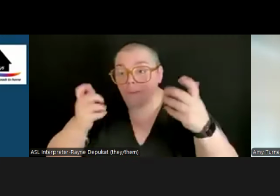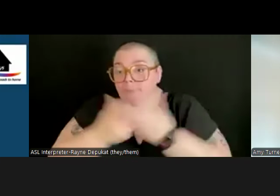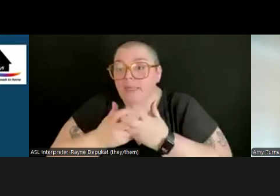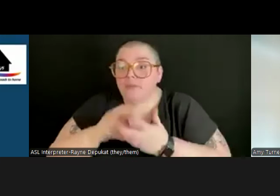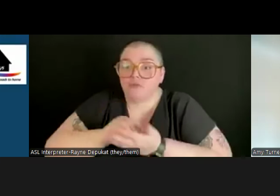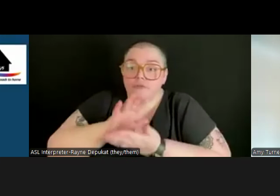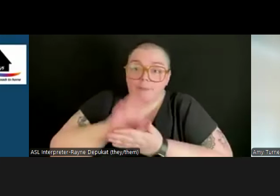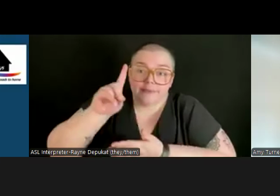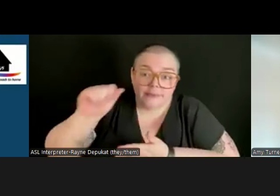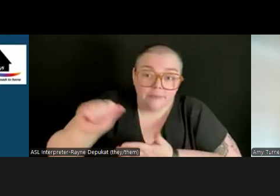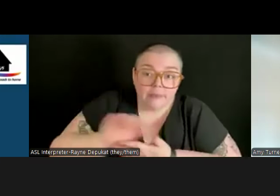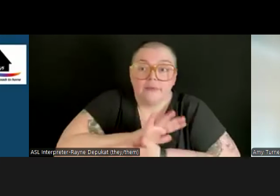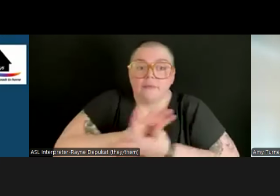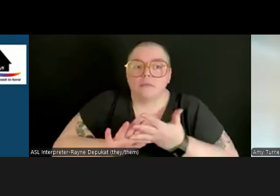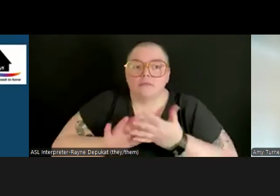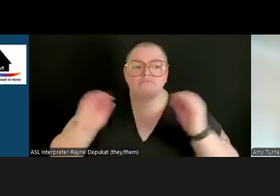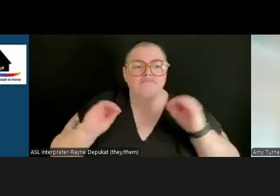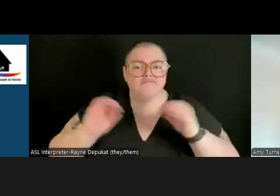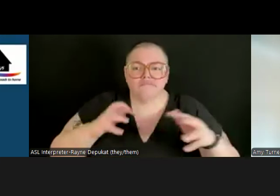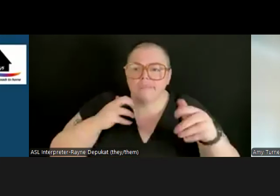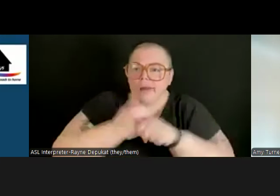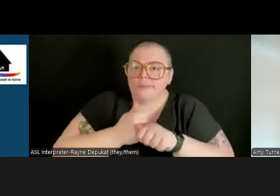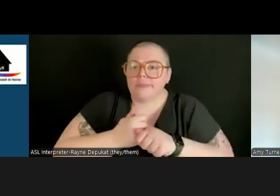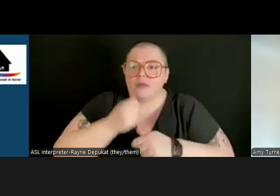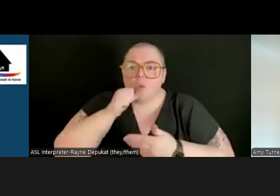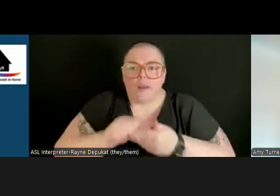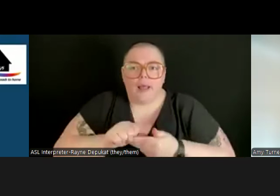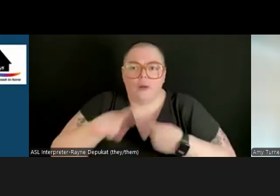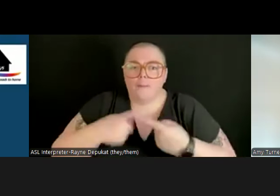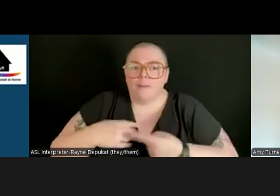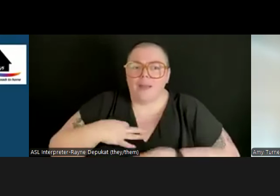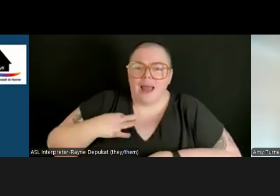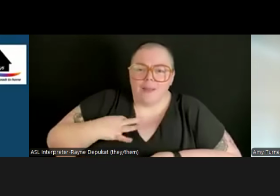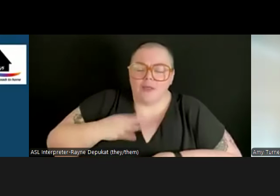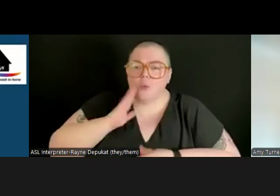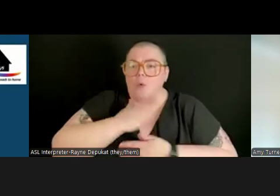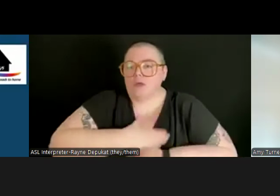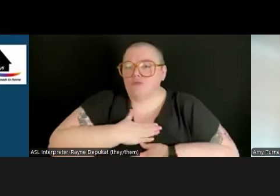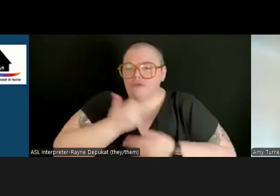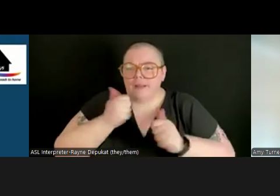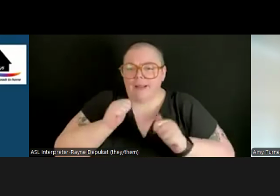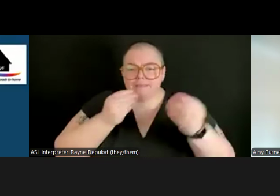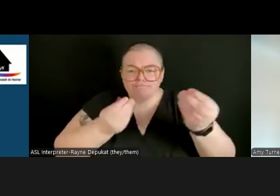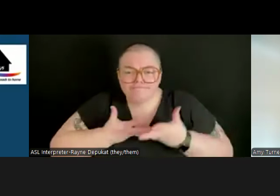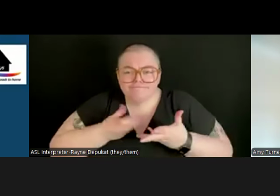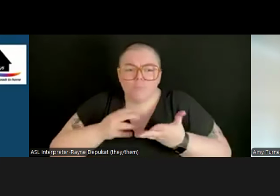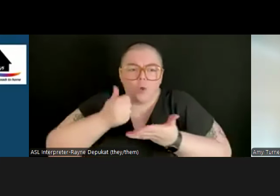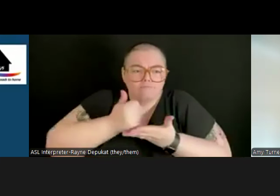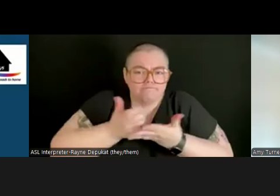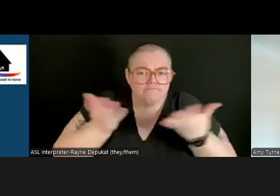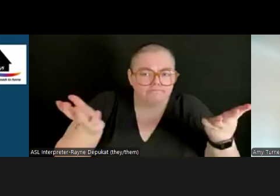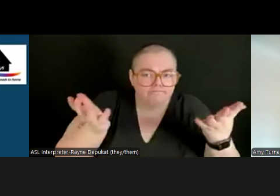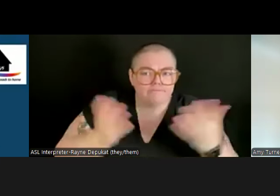I've not received any updates or letters regarding my application. I would appreciate any information or assistance you can provide.